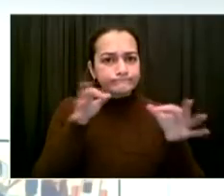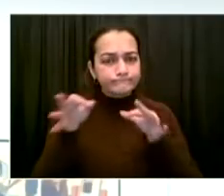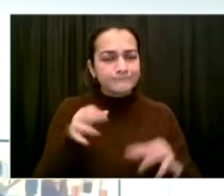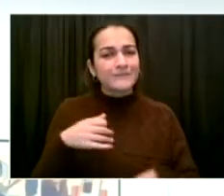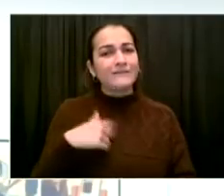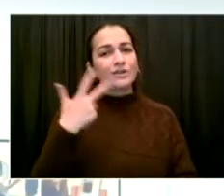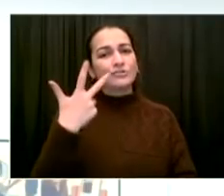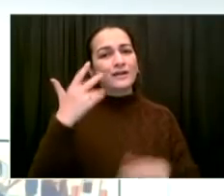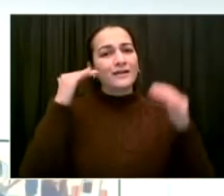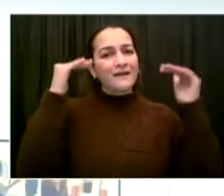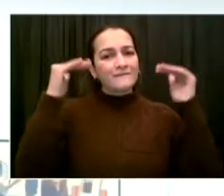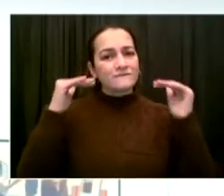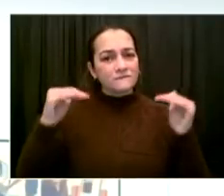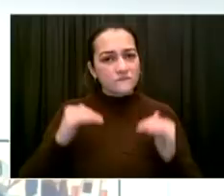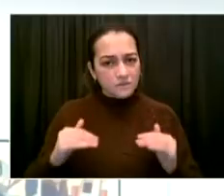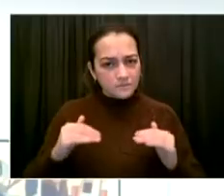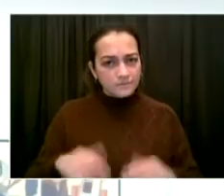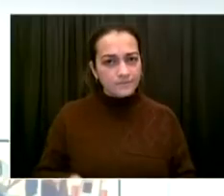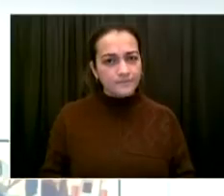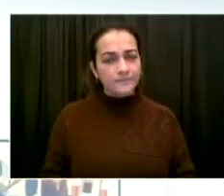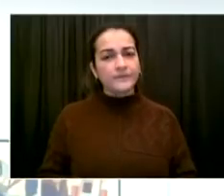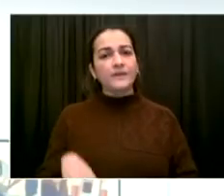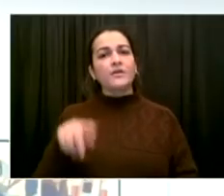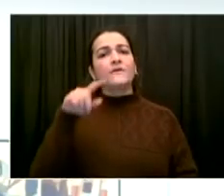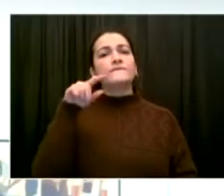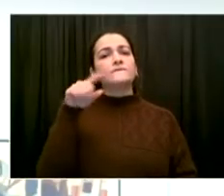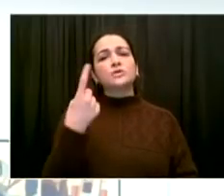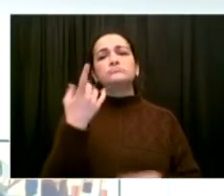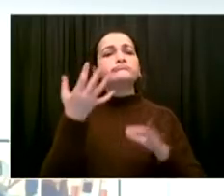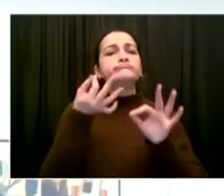through briefings like this one, and of course,